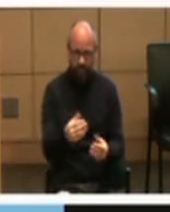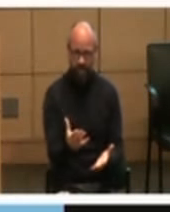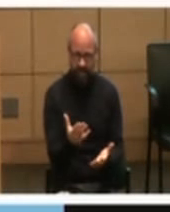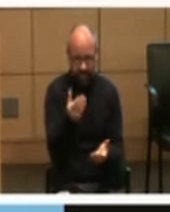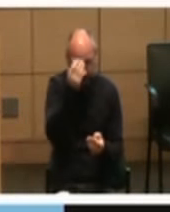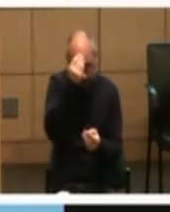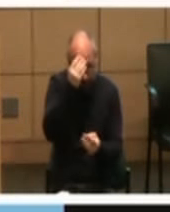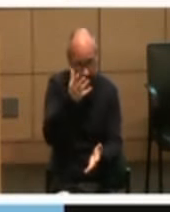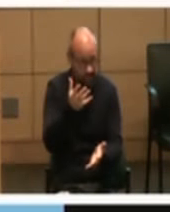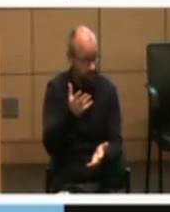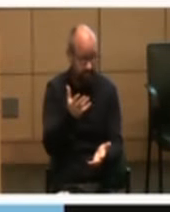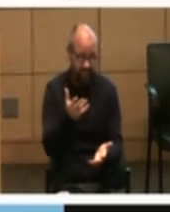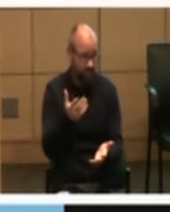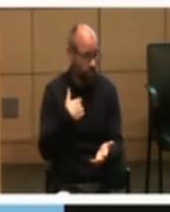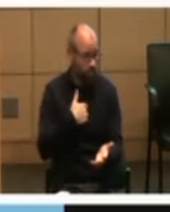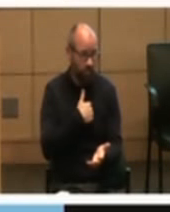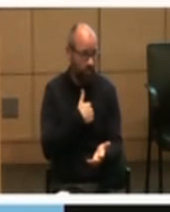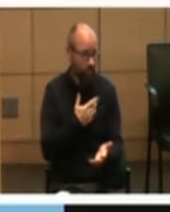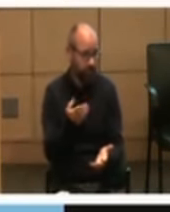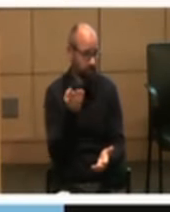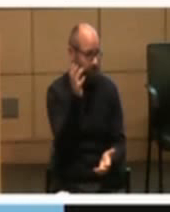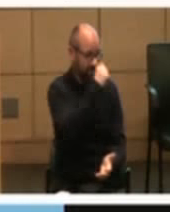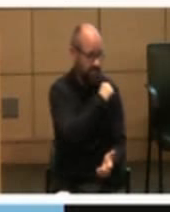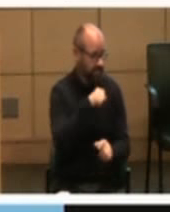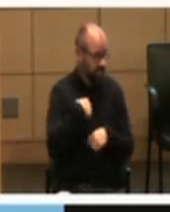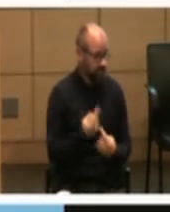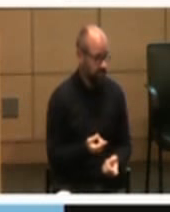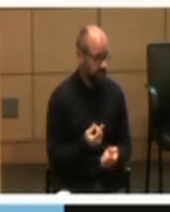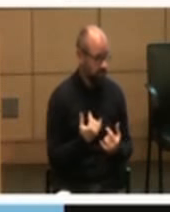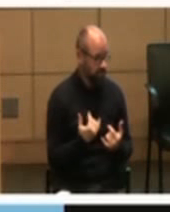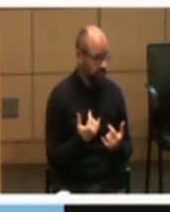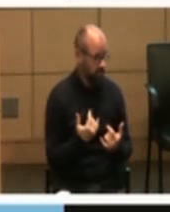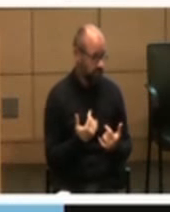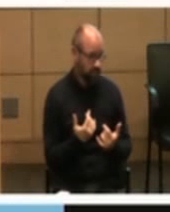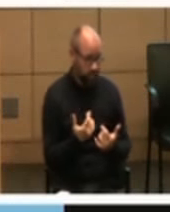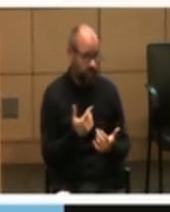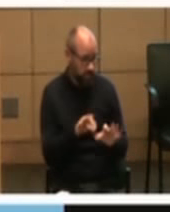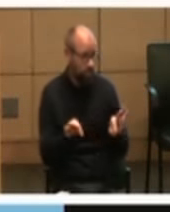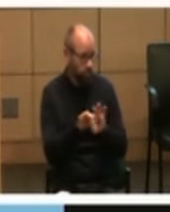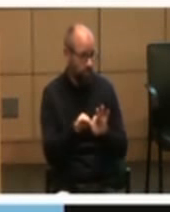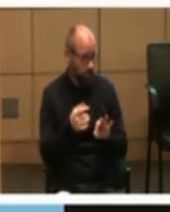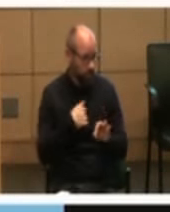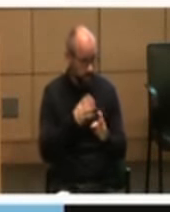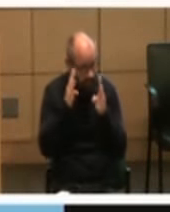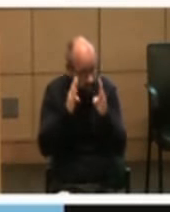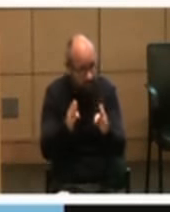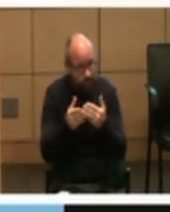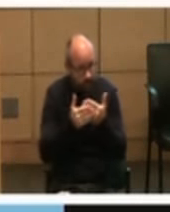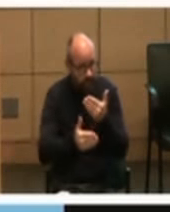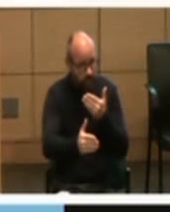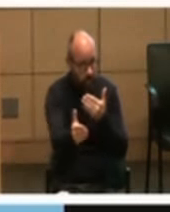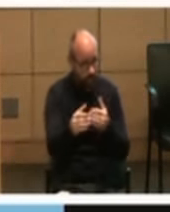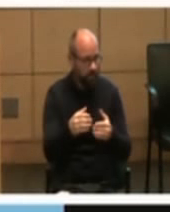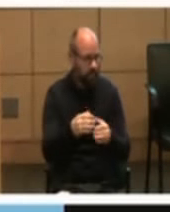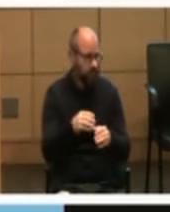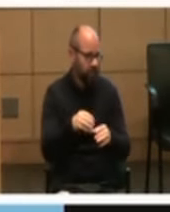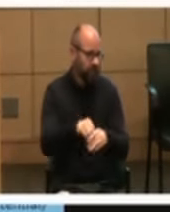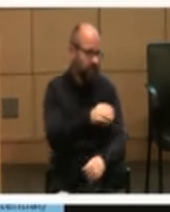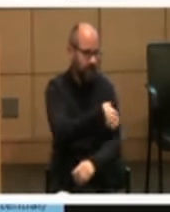that we're not currently really tapping into. So this is really important for us moving forward in the clinical field.